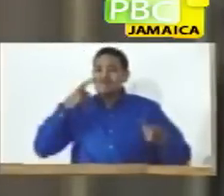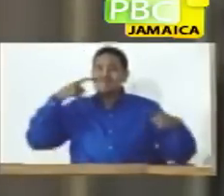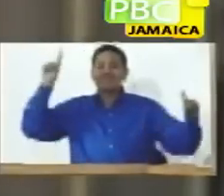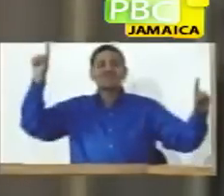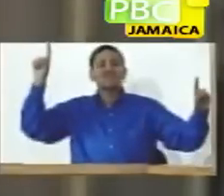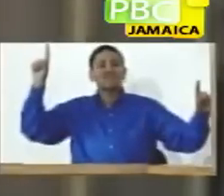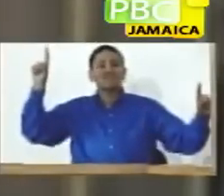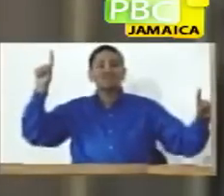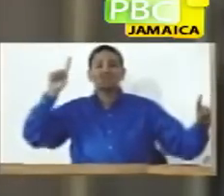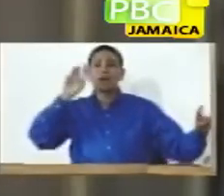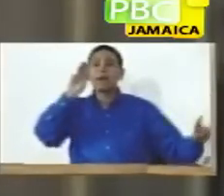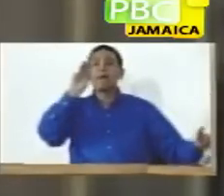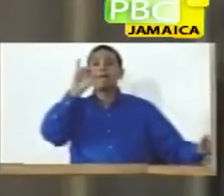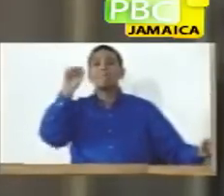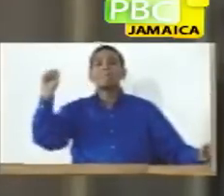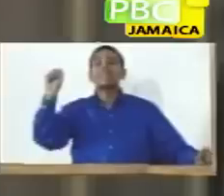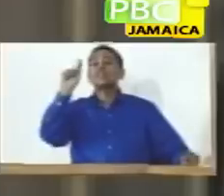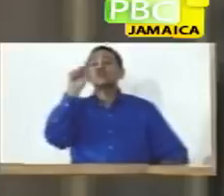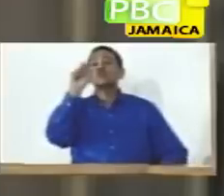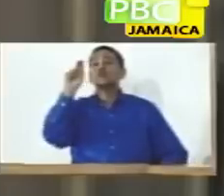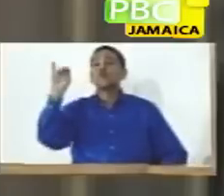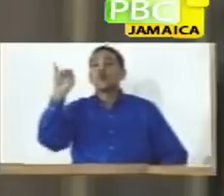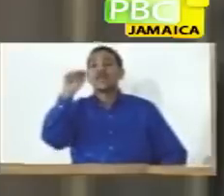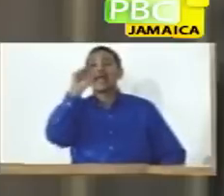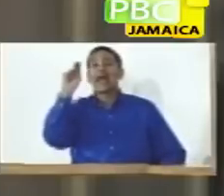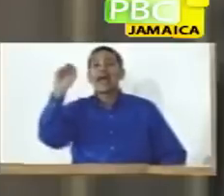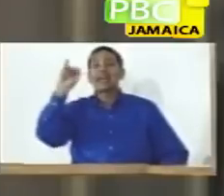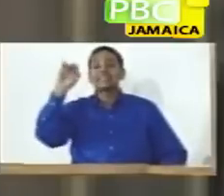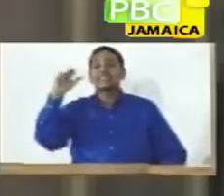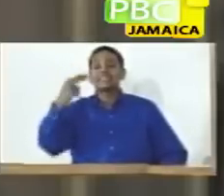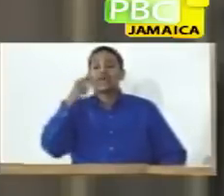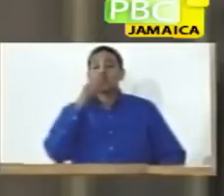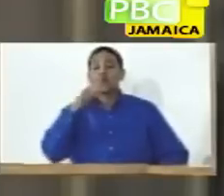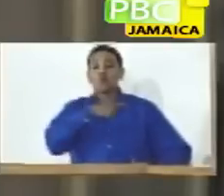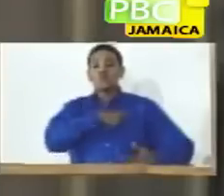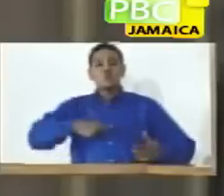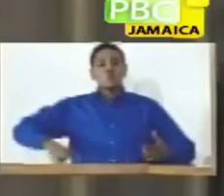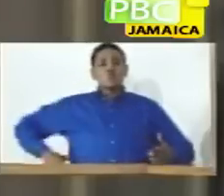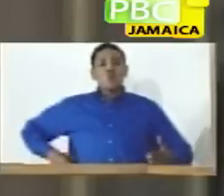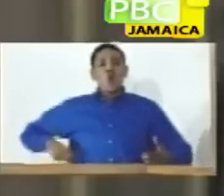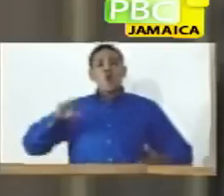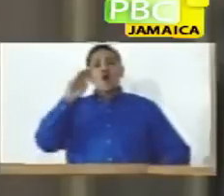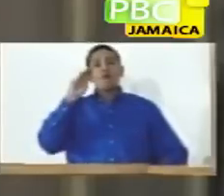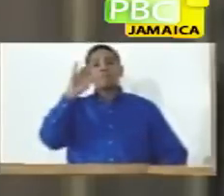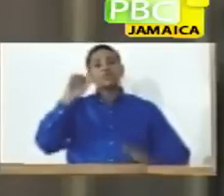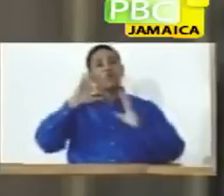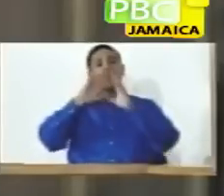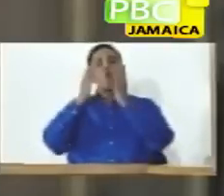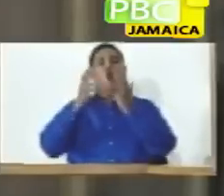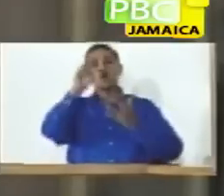achievement of Miss Tonian Singh, who was crowned Miss World 2019,